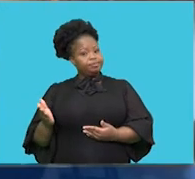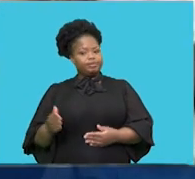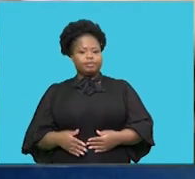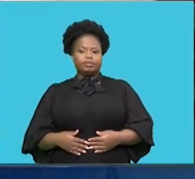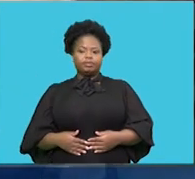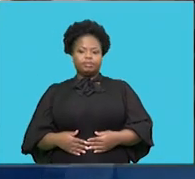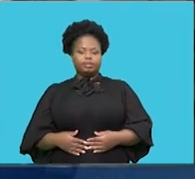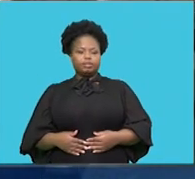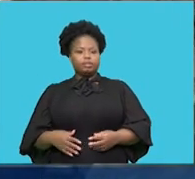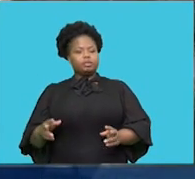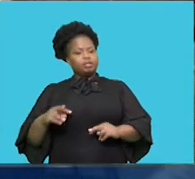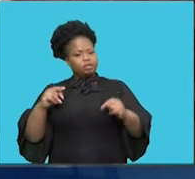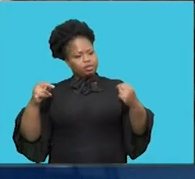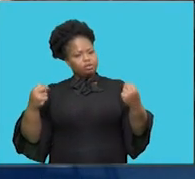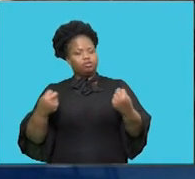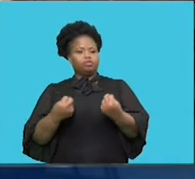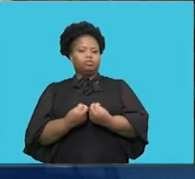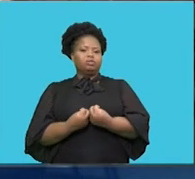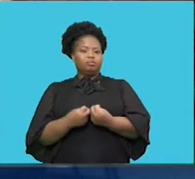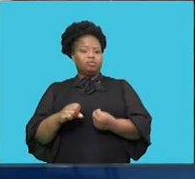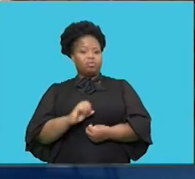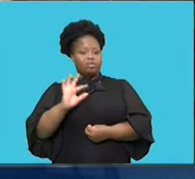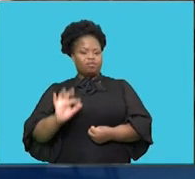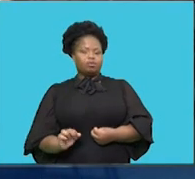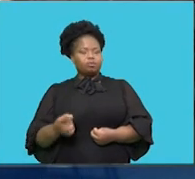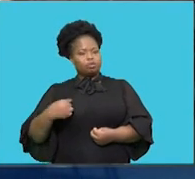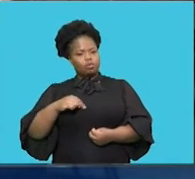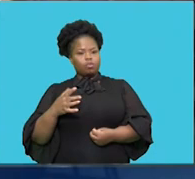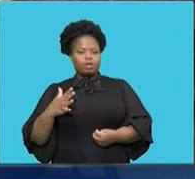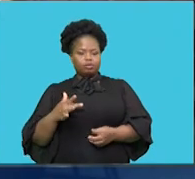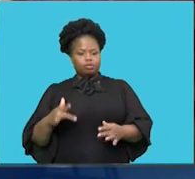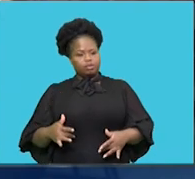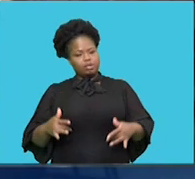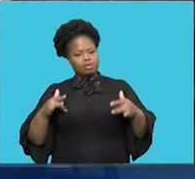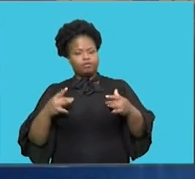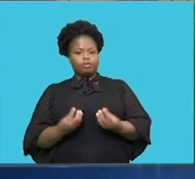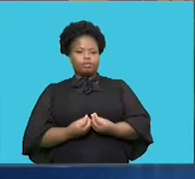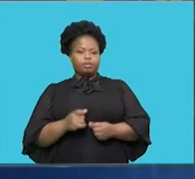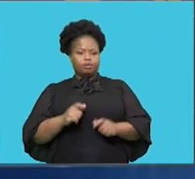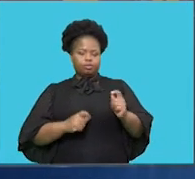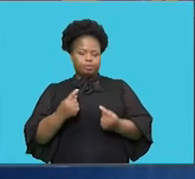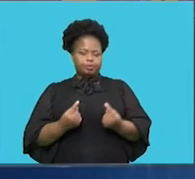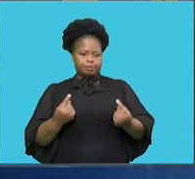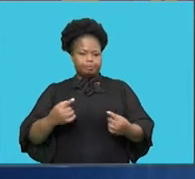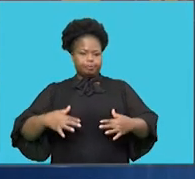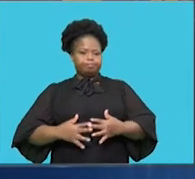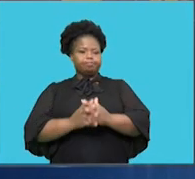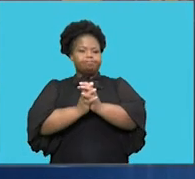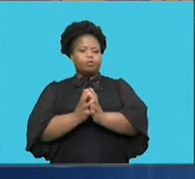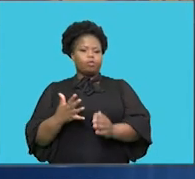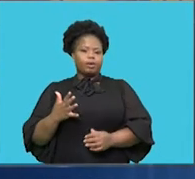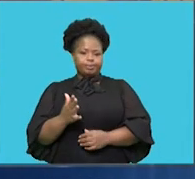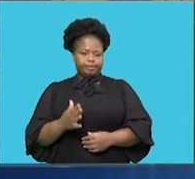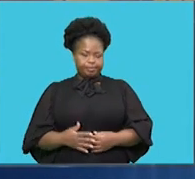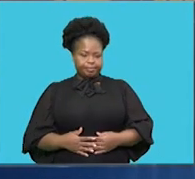nation that wants to live side by side with one another. Dikgetho tsa naha